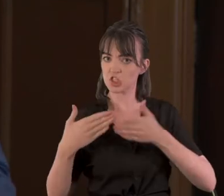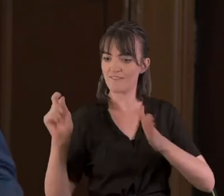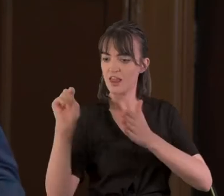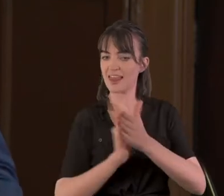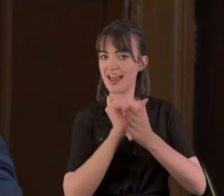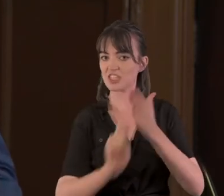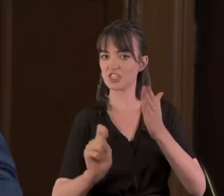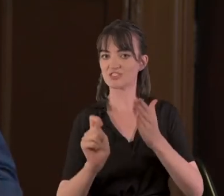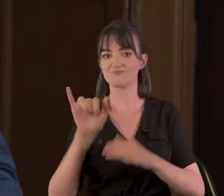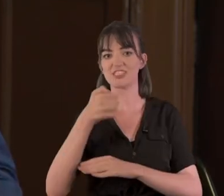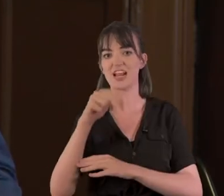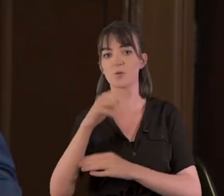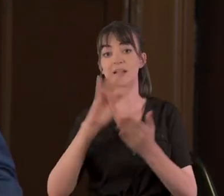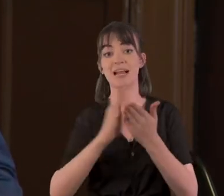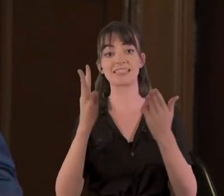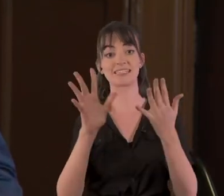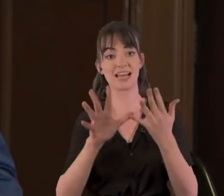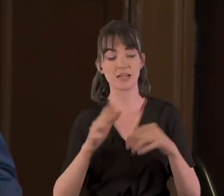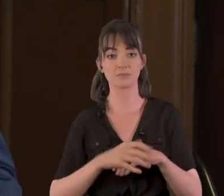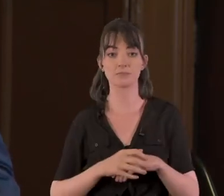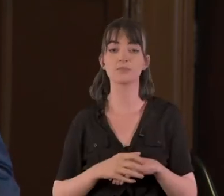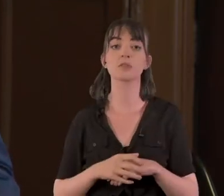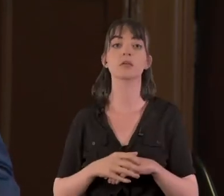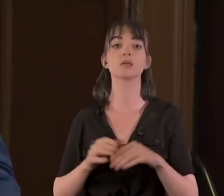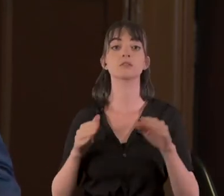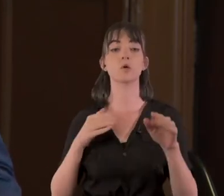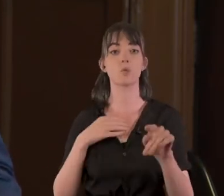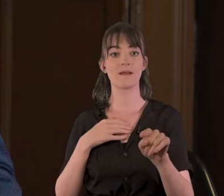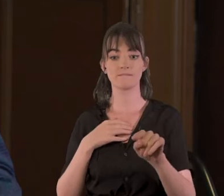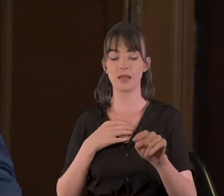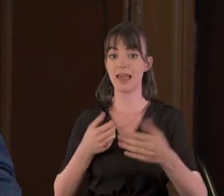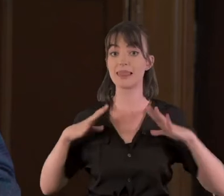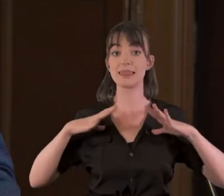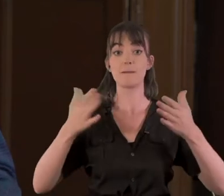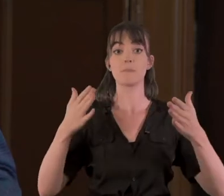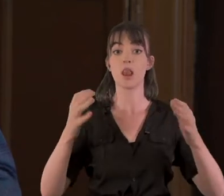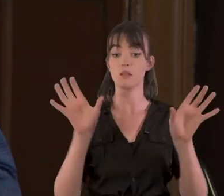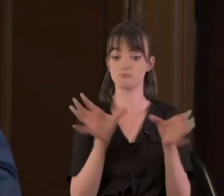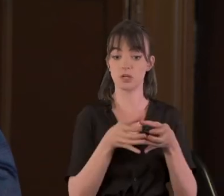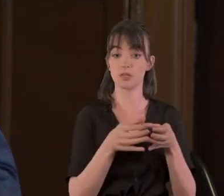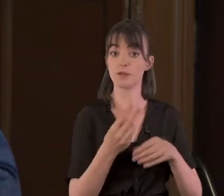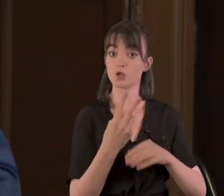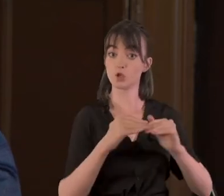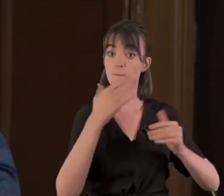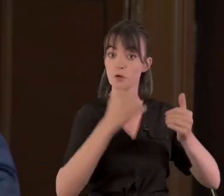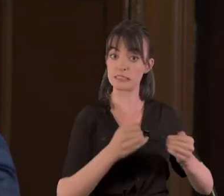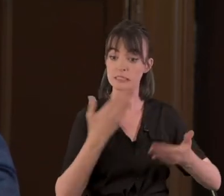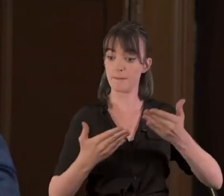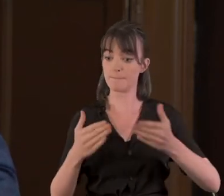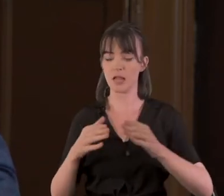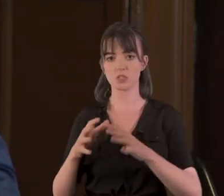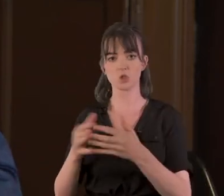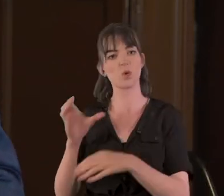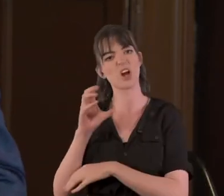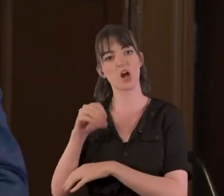1910. The Liberals got two seats more than the Conservatives, but were quite a long distance